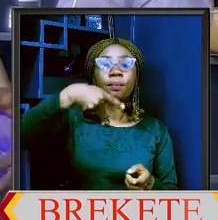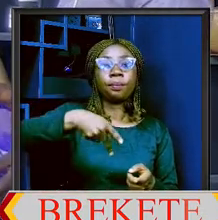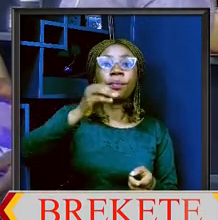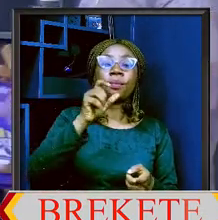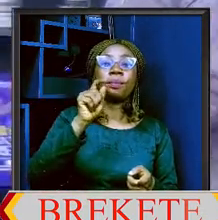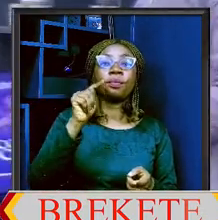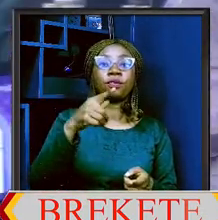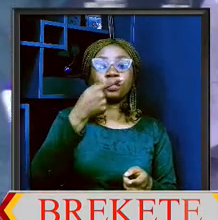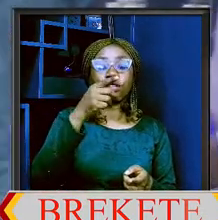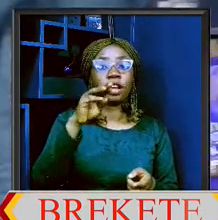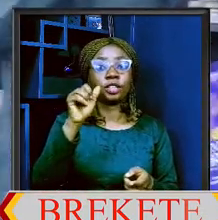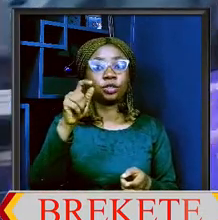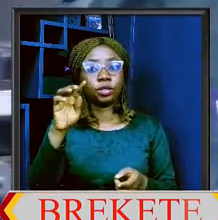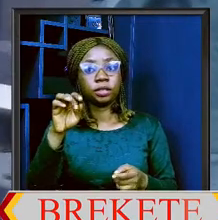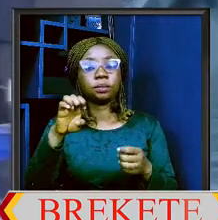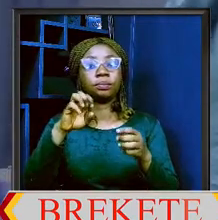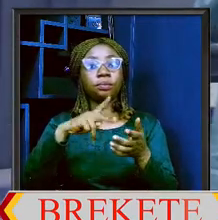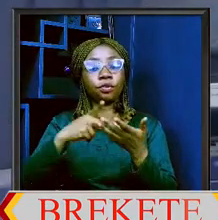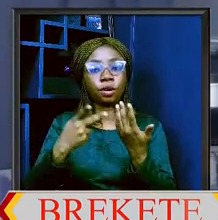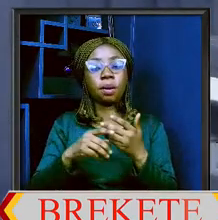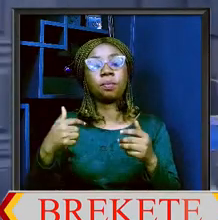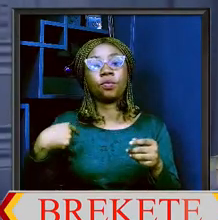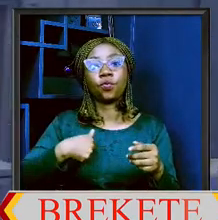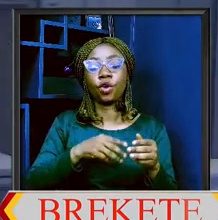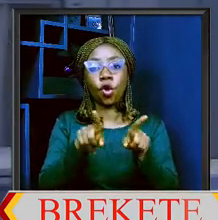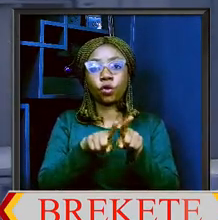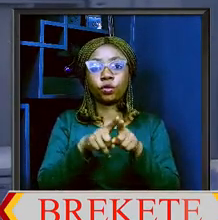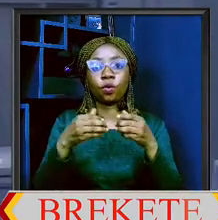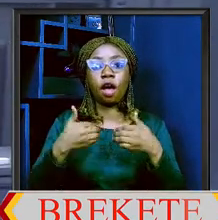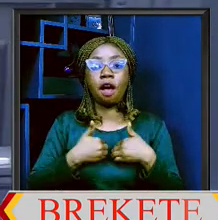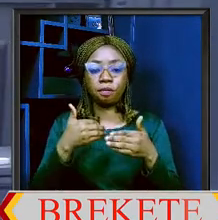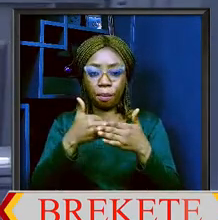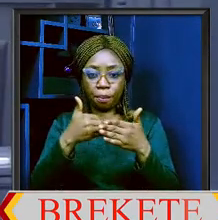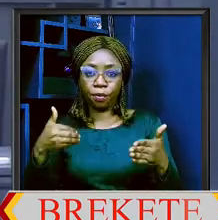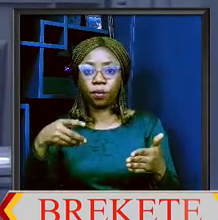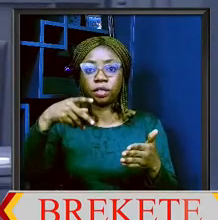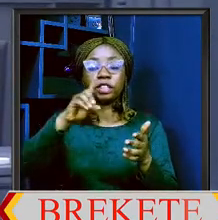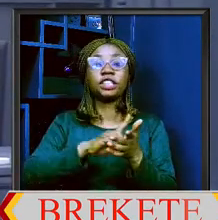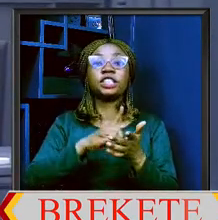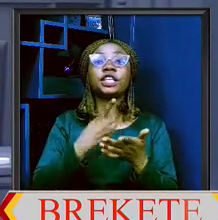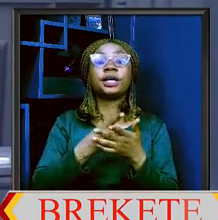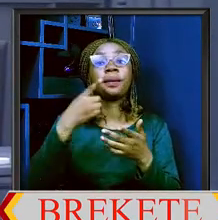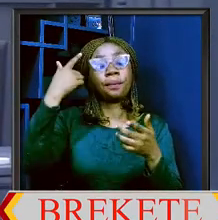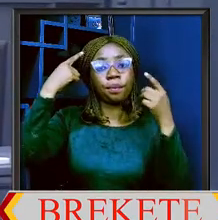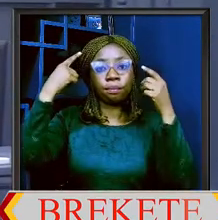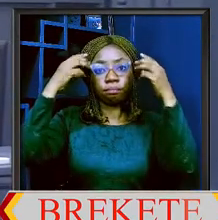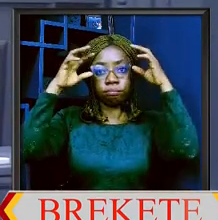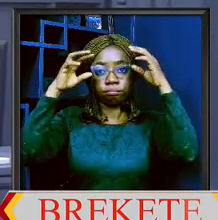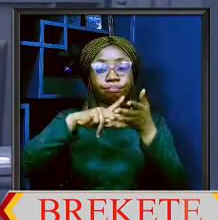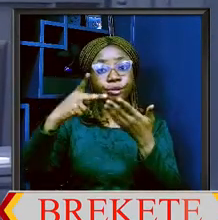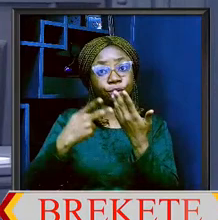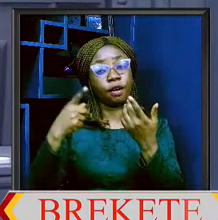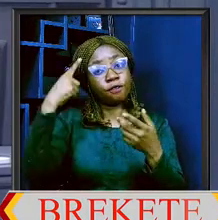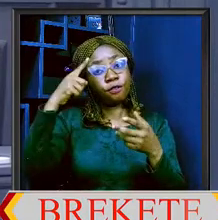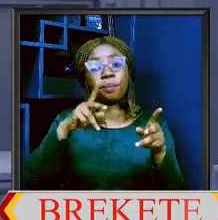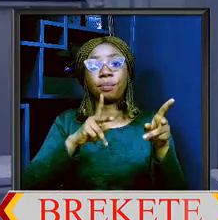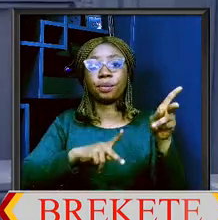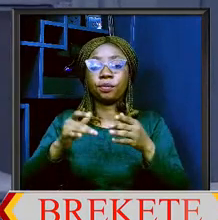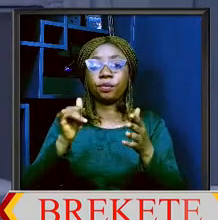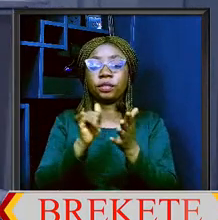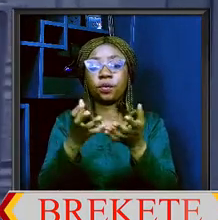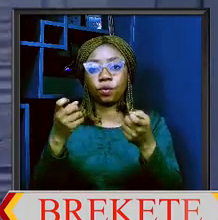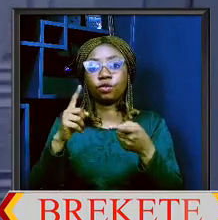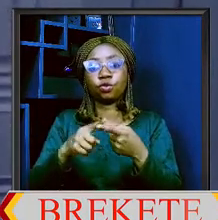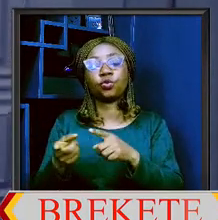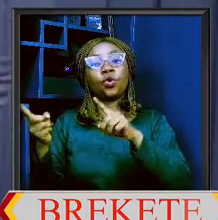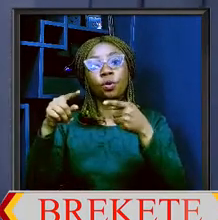some pedegree programs yeah for those who are aspiring to come to the university